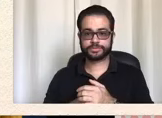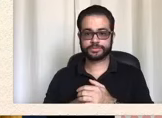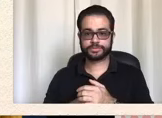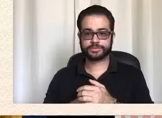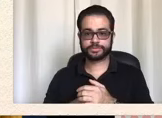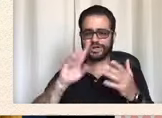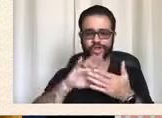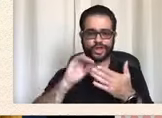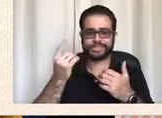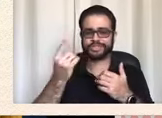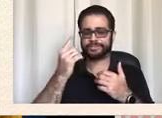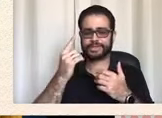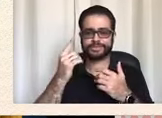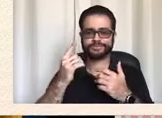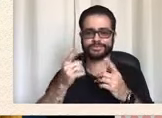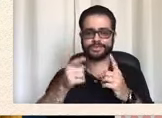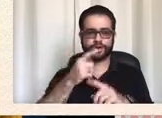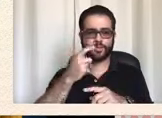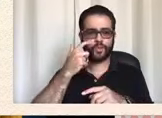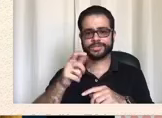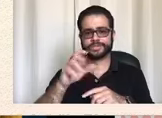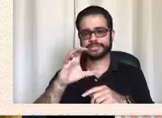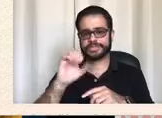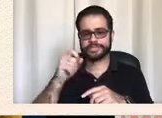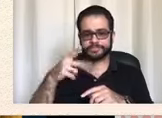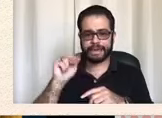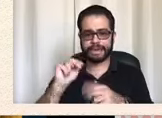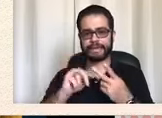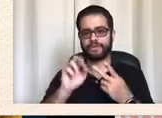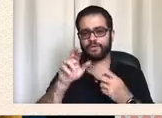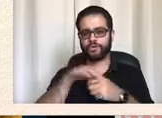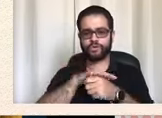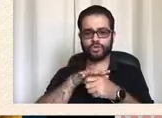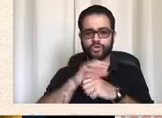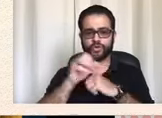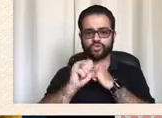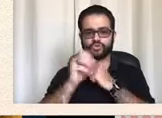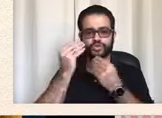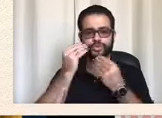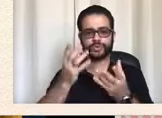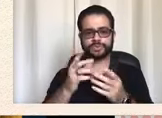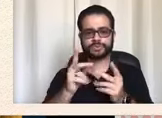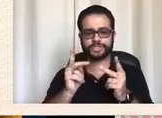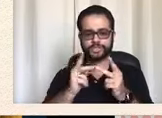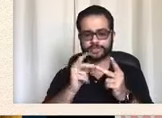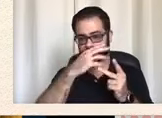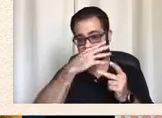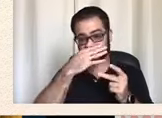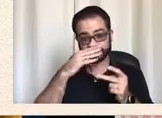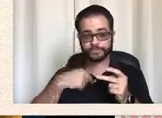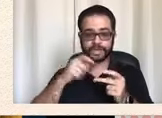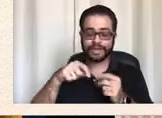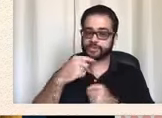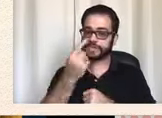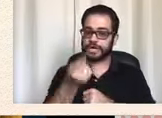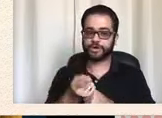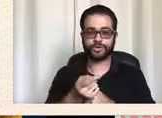by watching, I don't know, C-SPAN or your local news station, I have to tell you, there is nothing like being